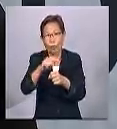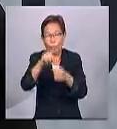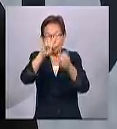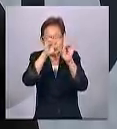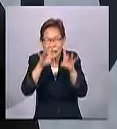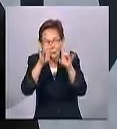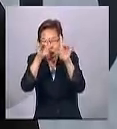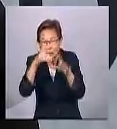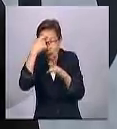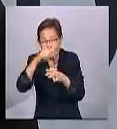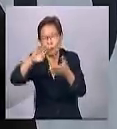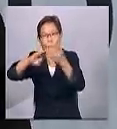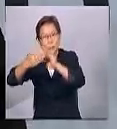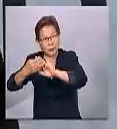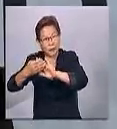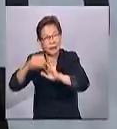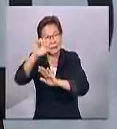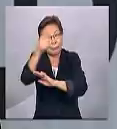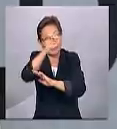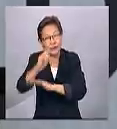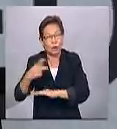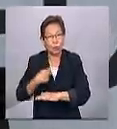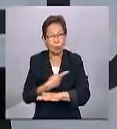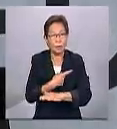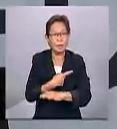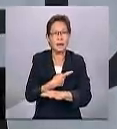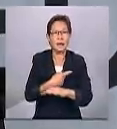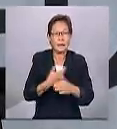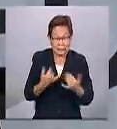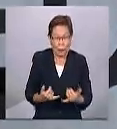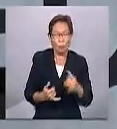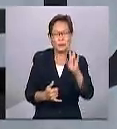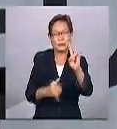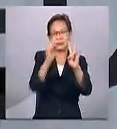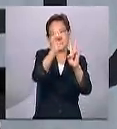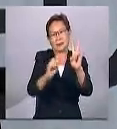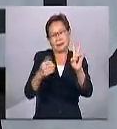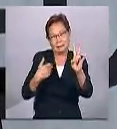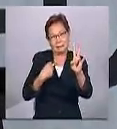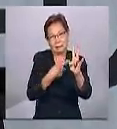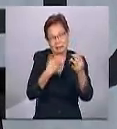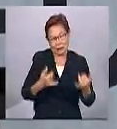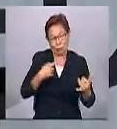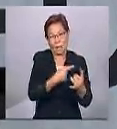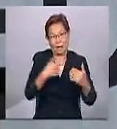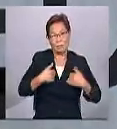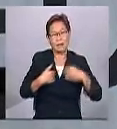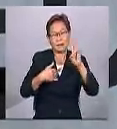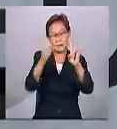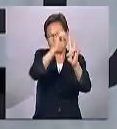and testing for the community. So we stand at 7%. 7%, if we look into our